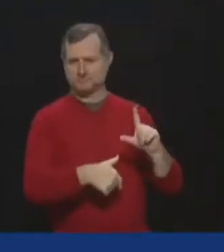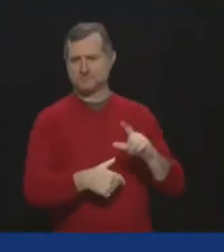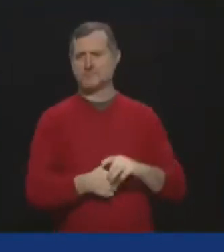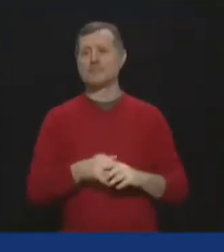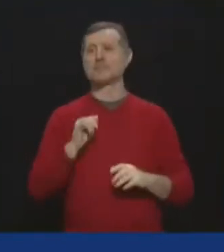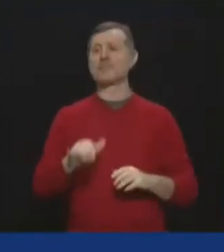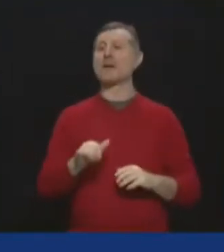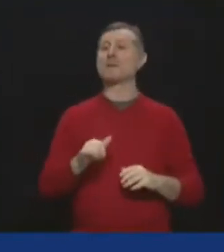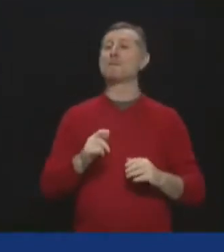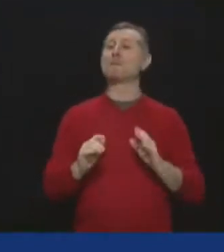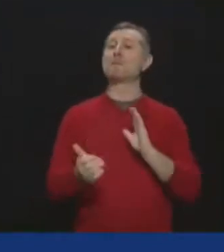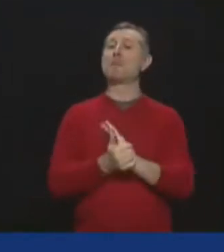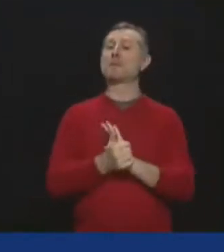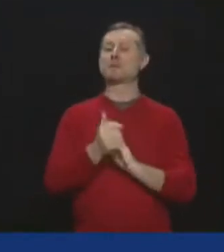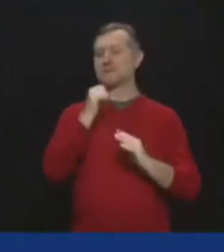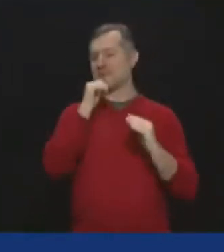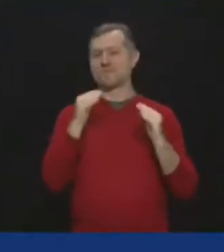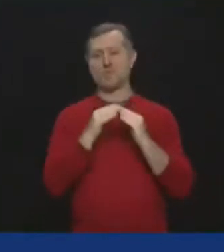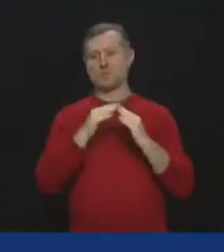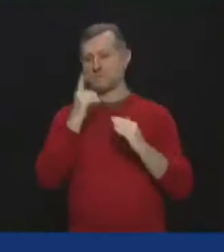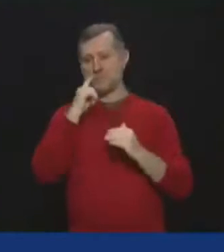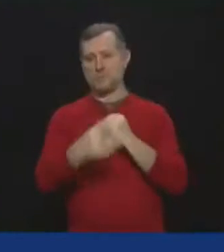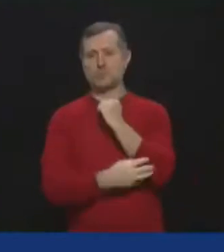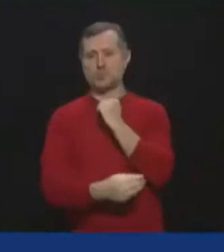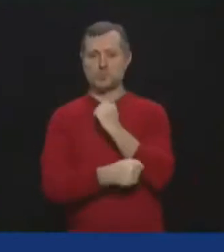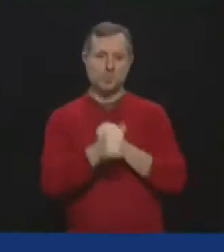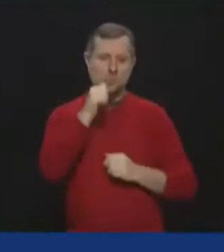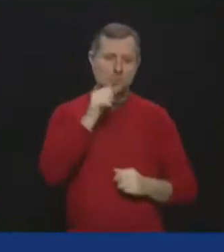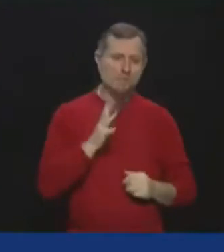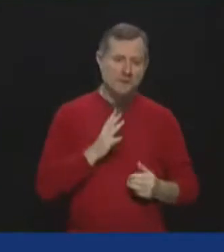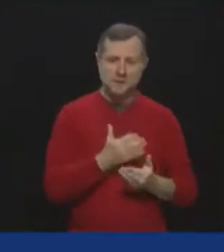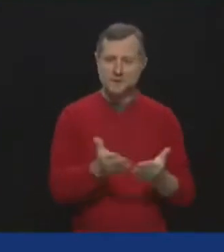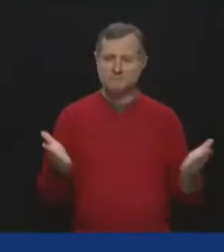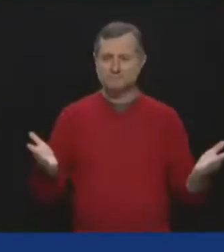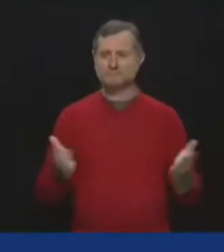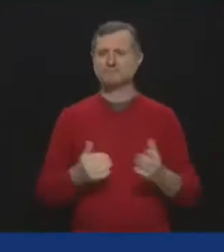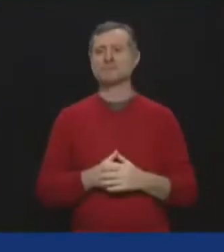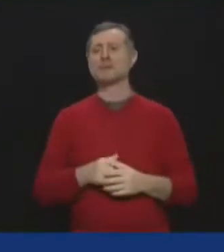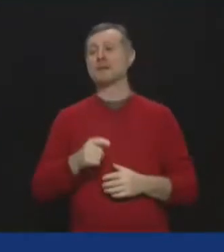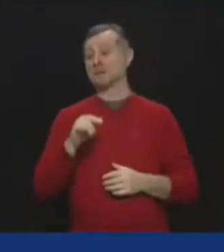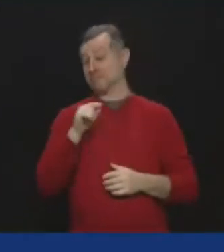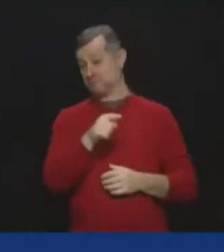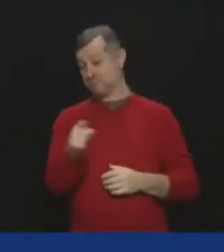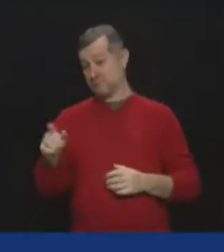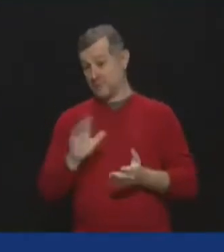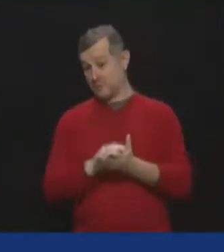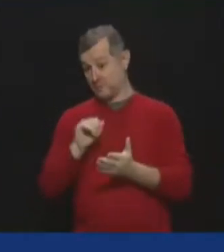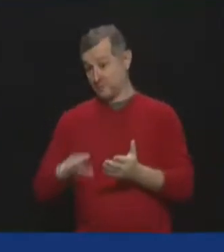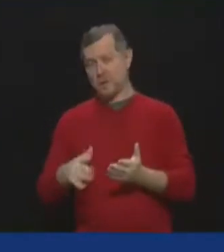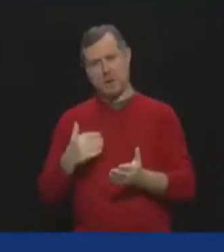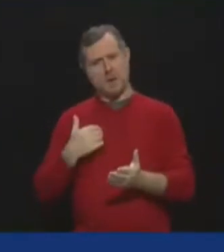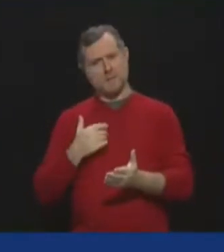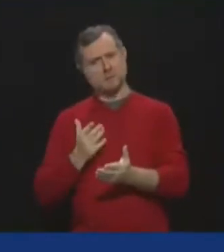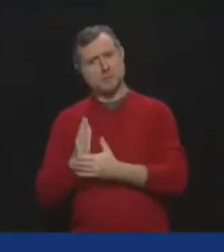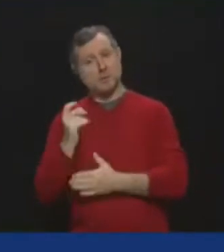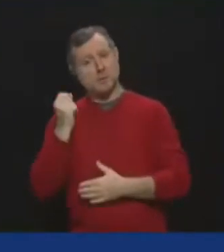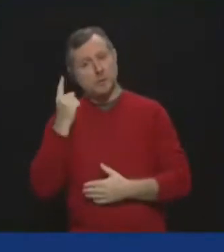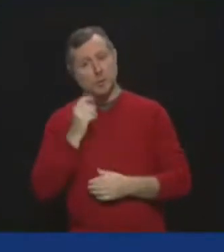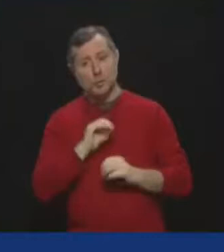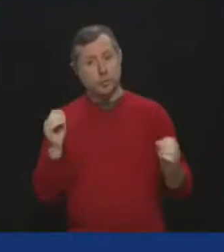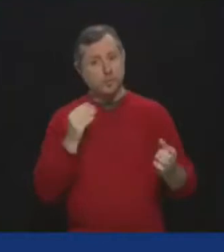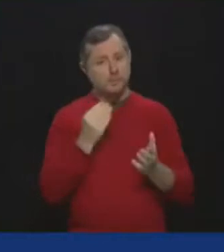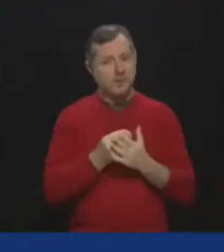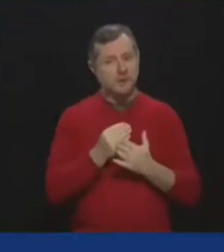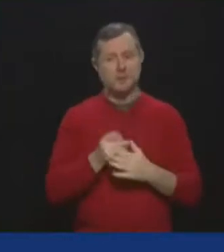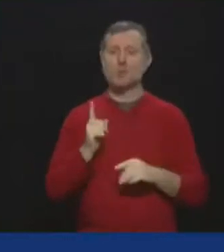unfair for low-income women. So it tells people, oh, sure, you still have abortion protections, but not if you don't have the money for it, not